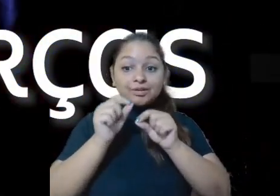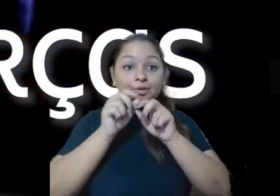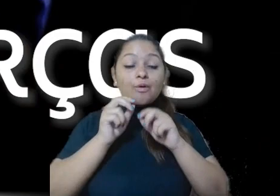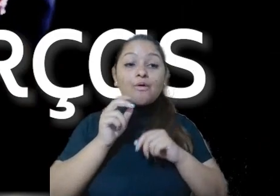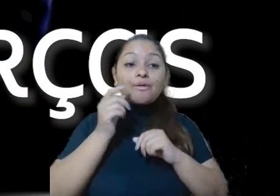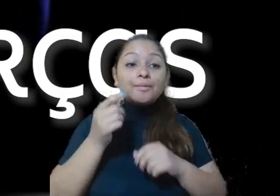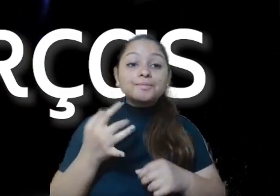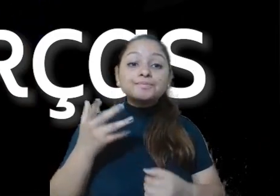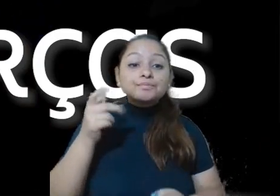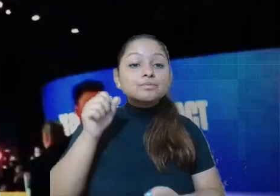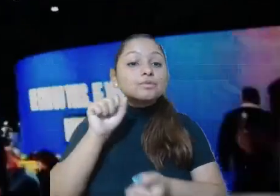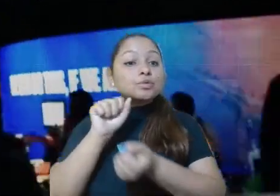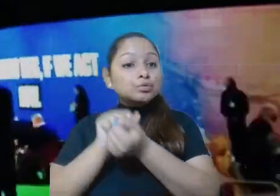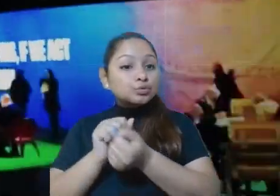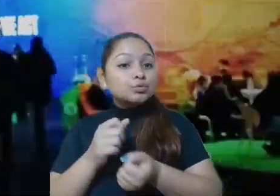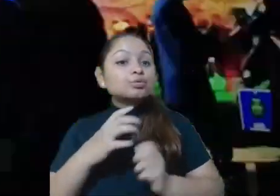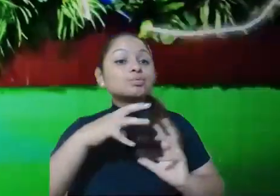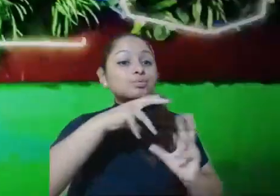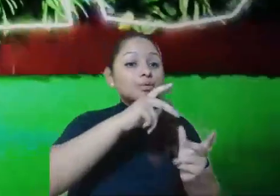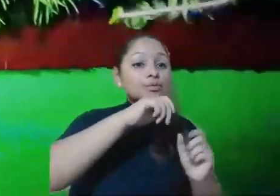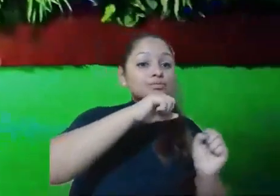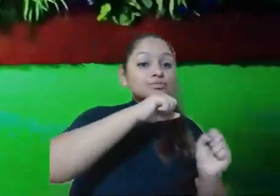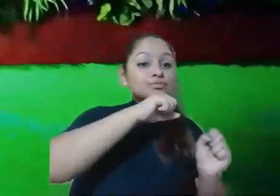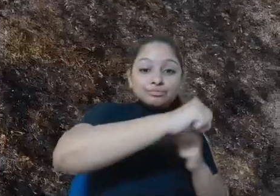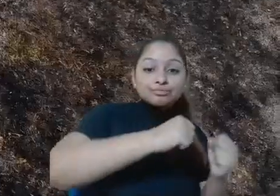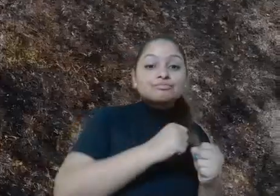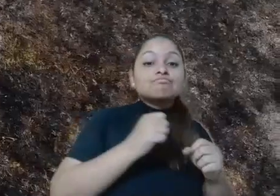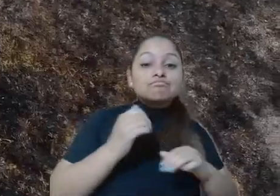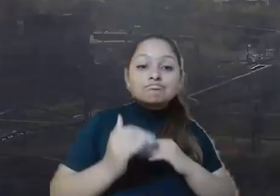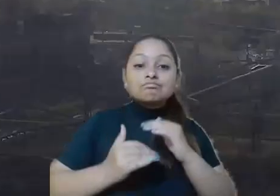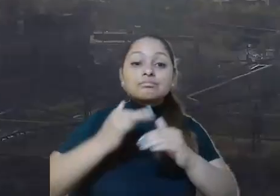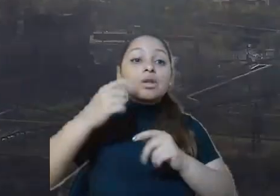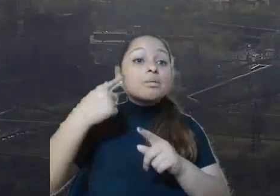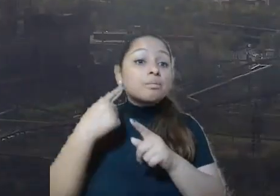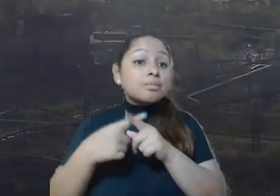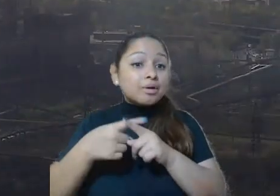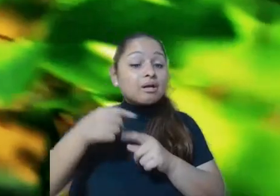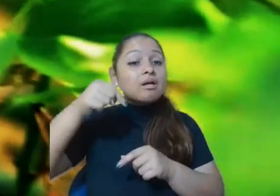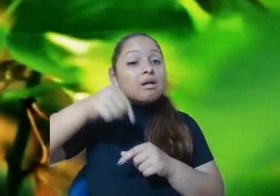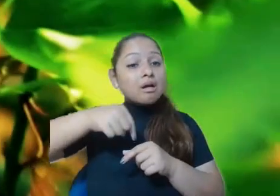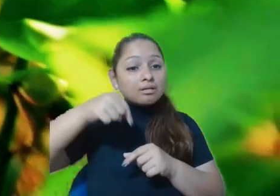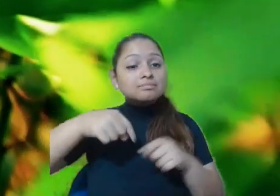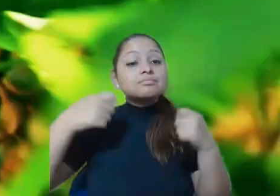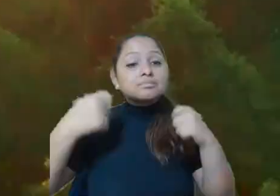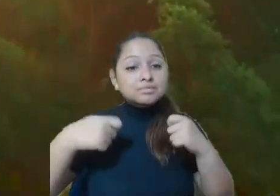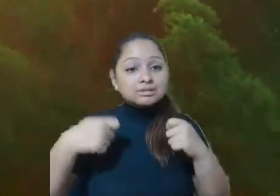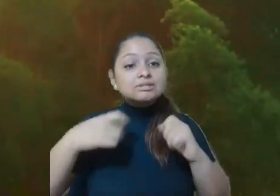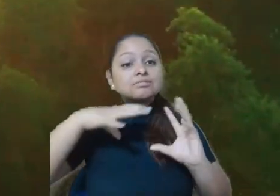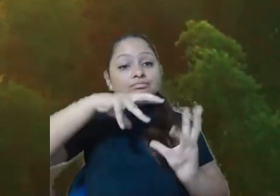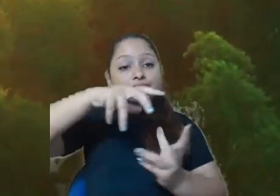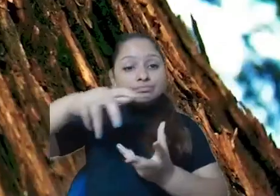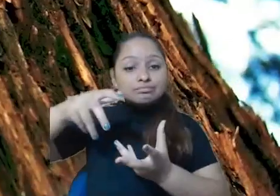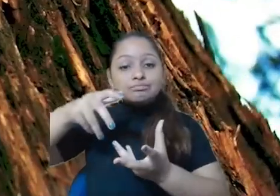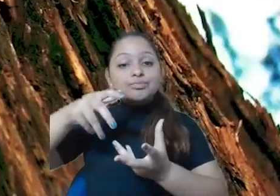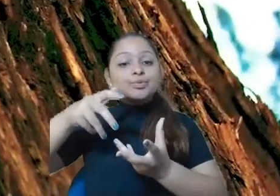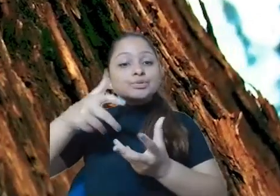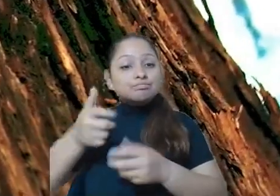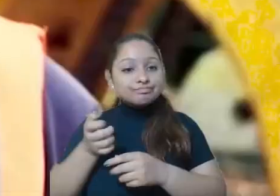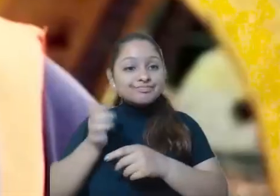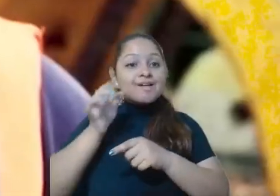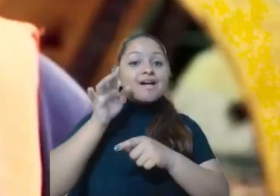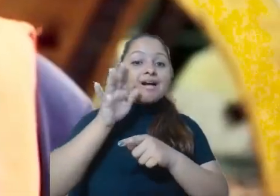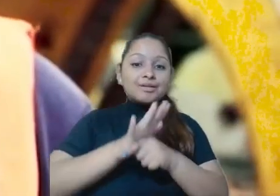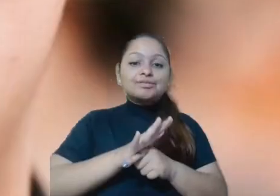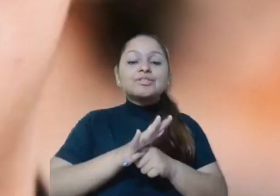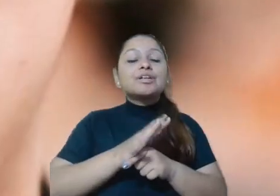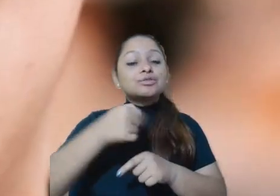and gather our forces with the innovation ecosystem, because the planet calls for urgency and innovation. We believe that